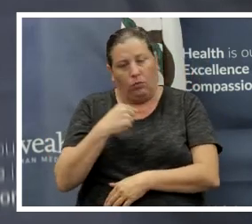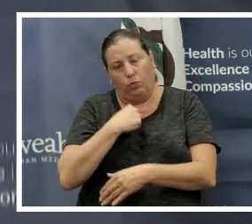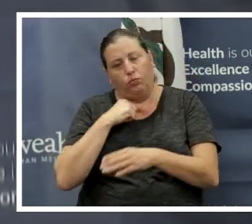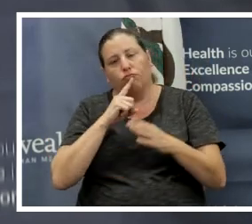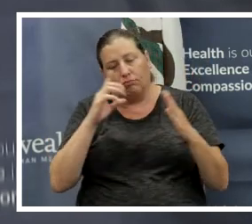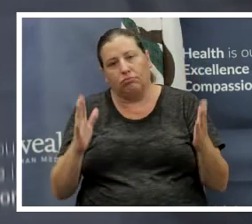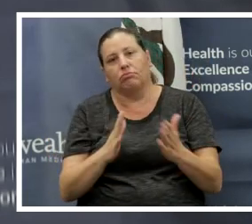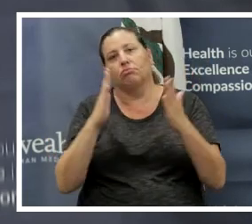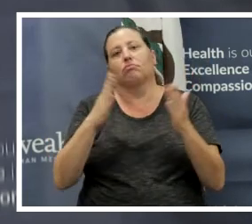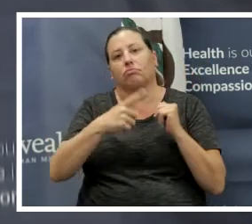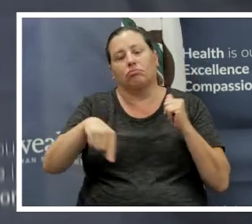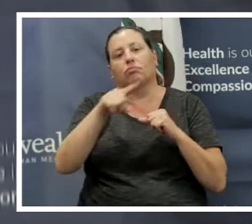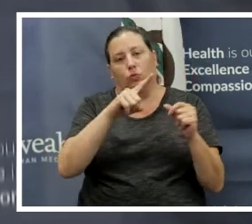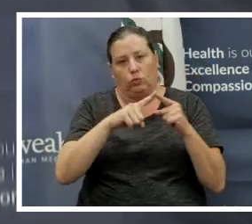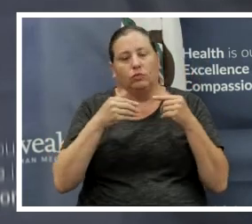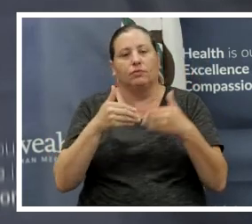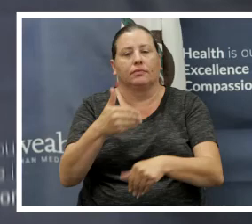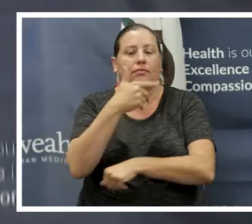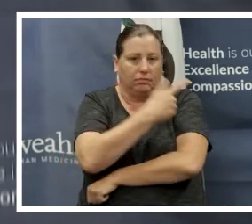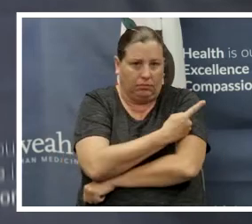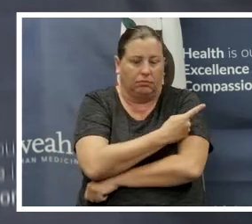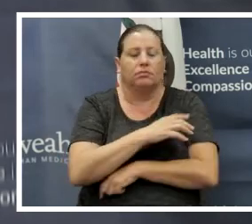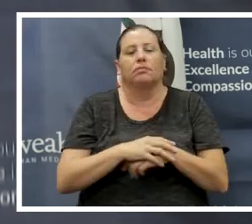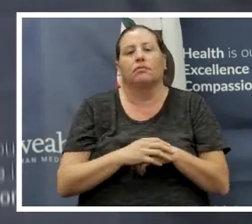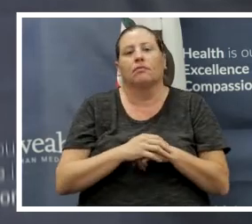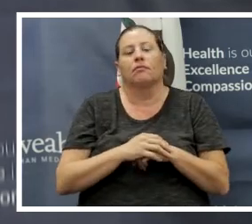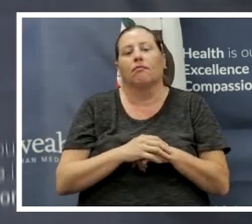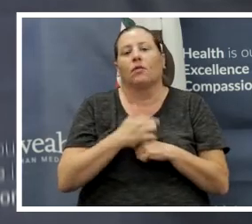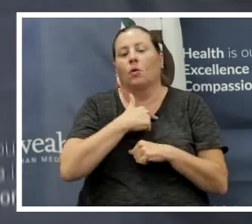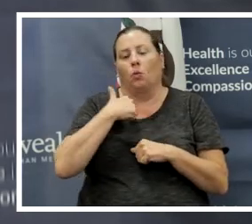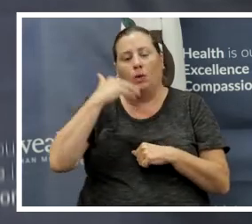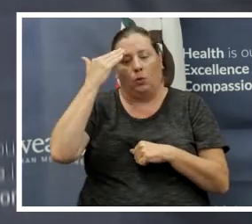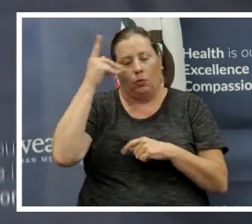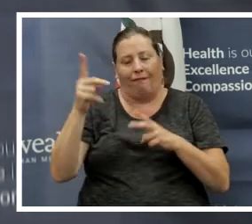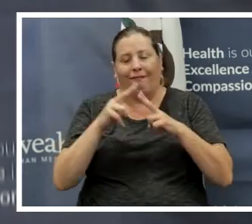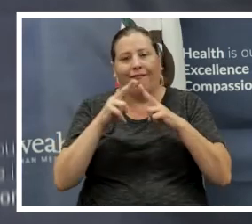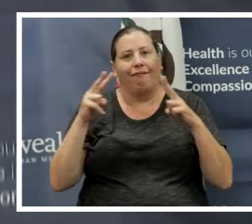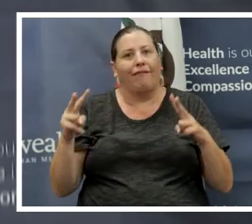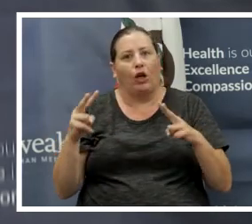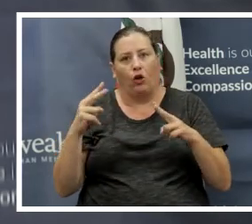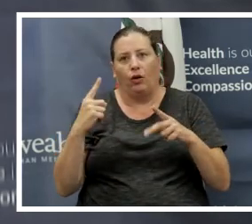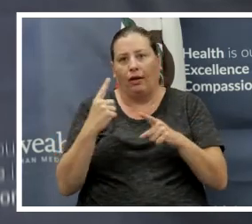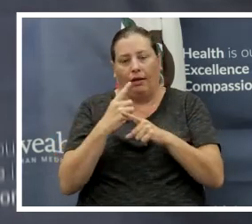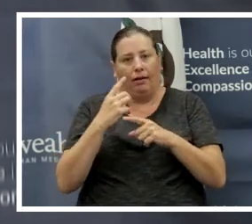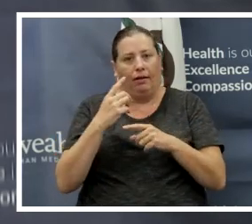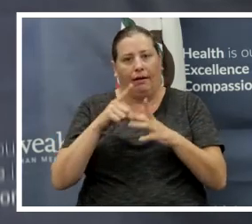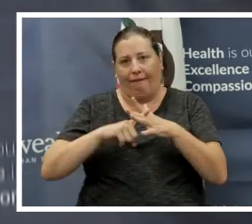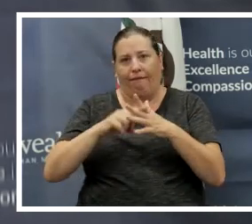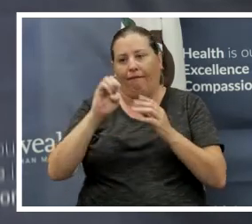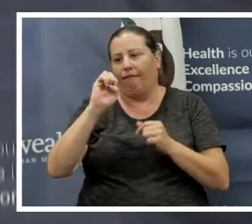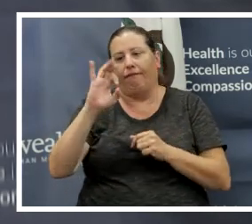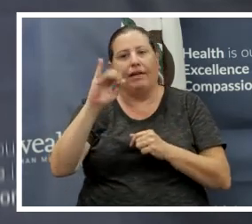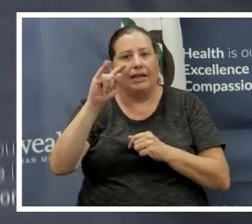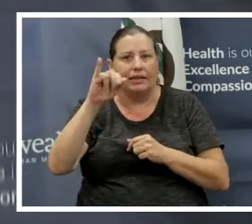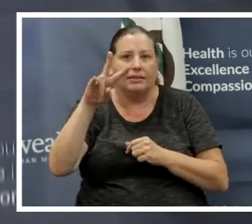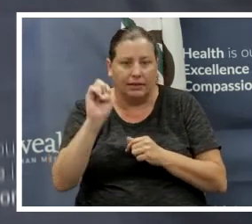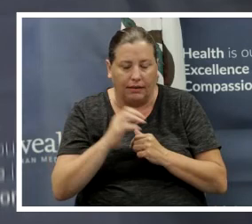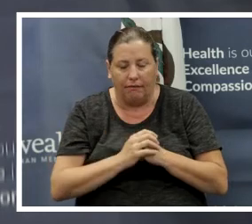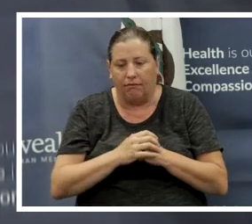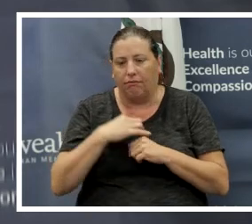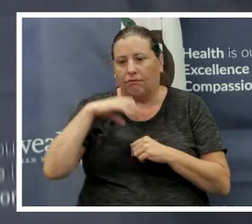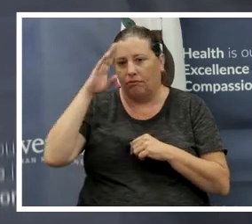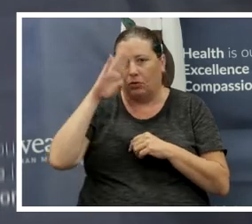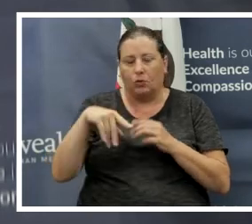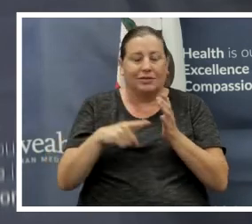encourage people to get flu shots. We know they're highly effective. Even some years when they don't have the same effectiveness, they really